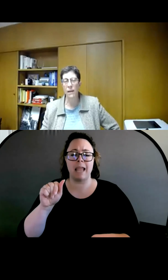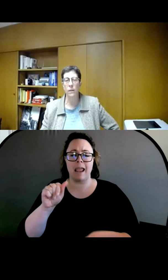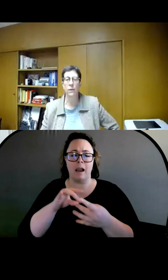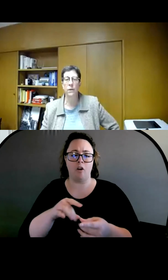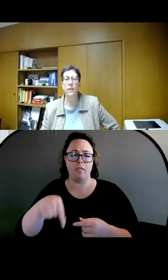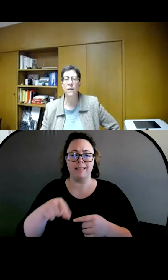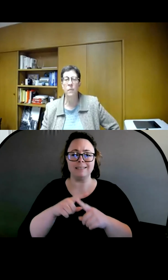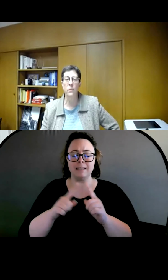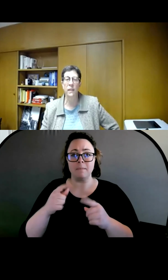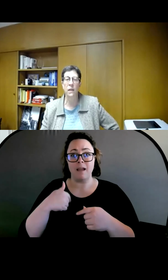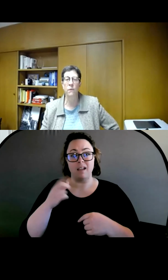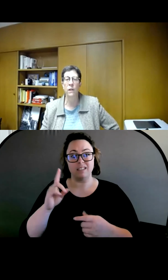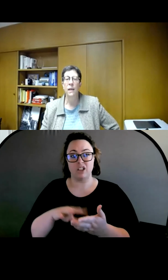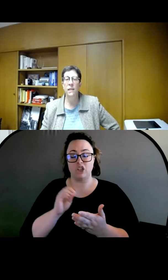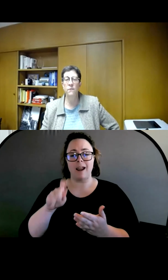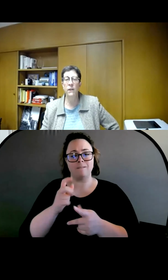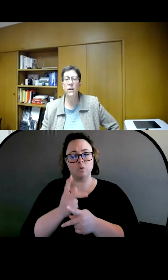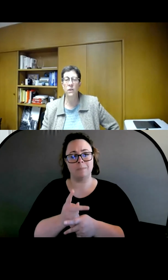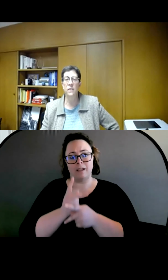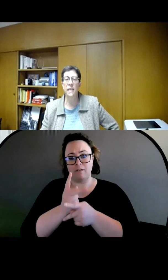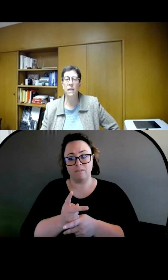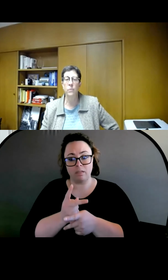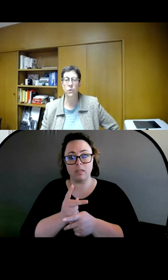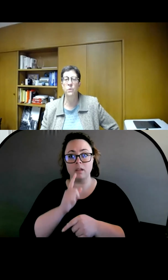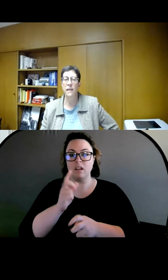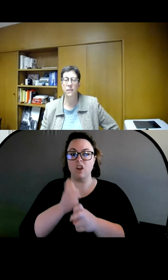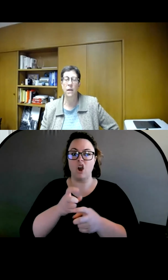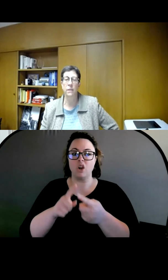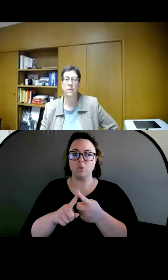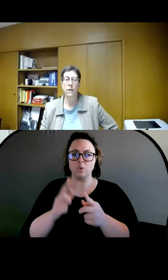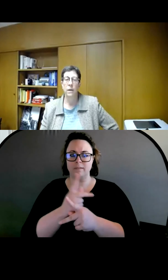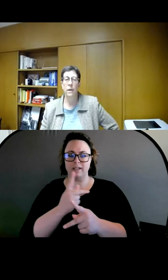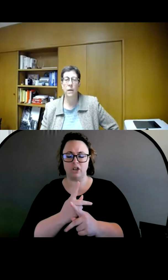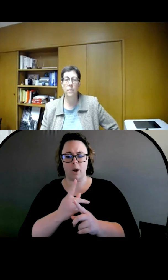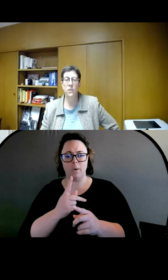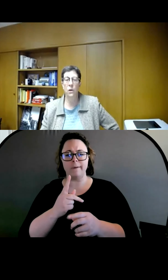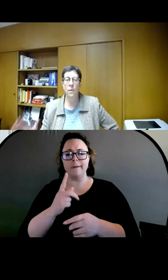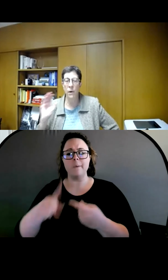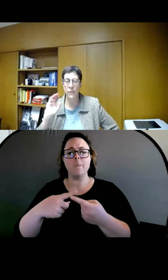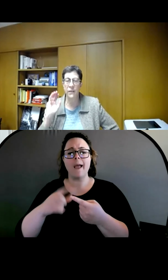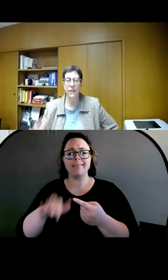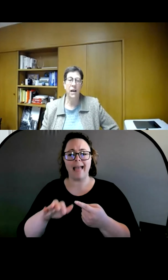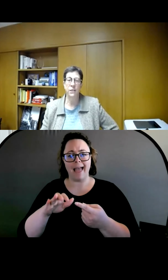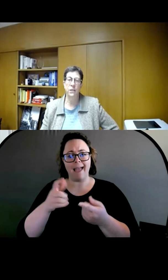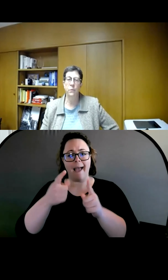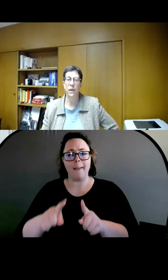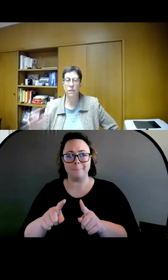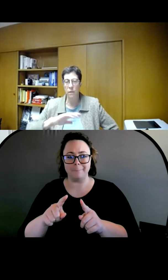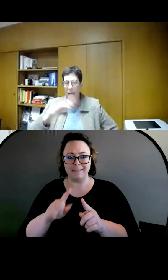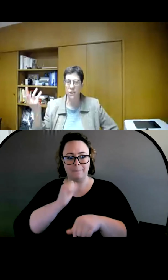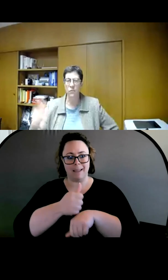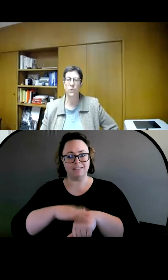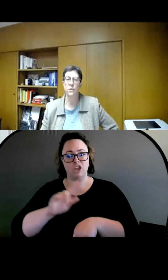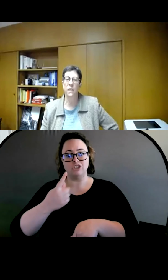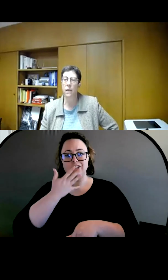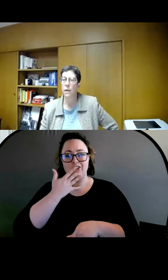I learned that you have to be really careful. It's very hard to date a bruise by its color. So I'm always very cautious with